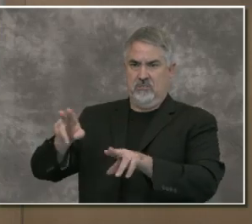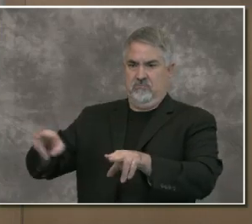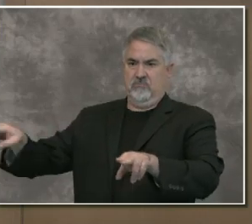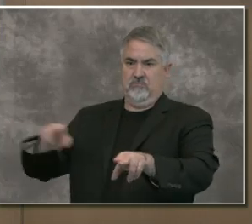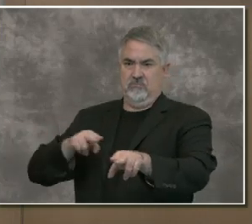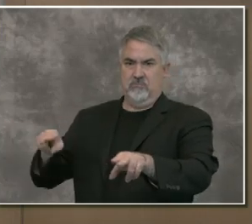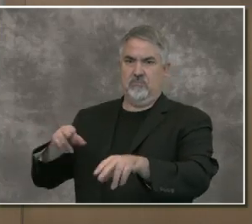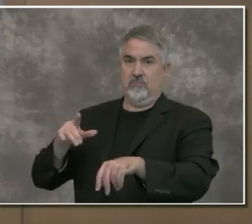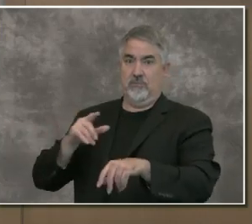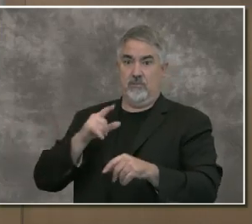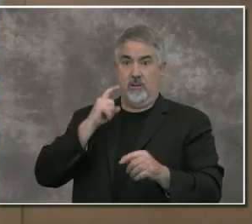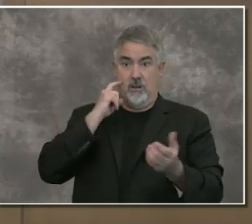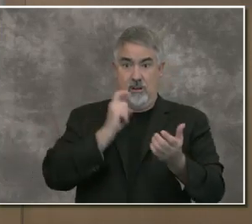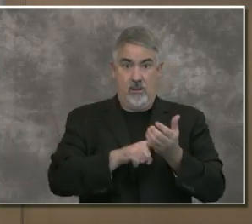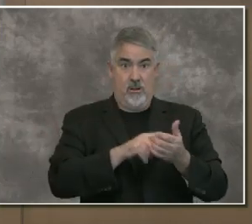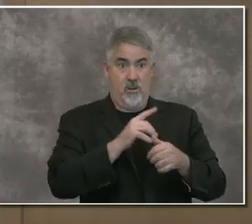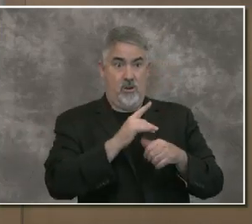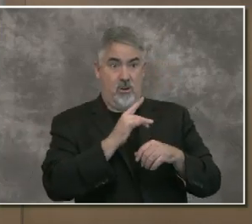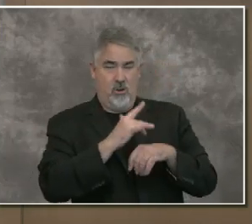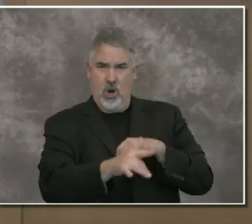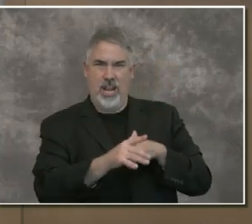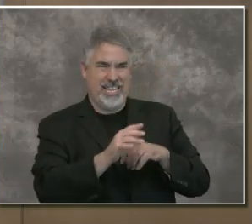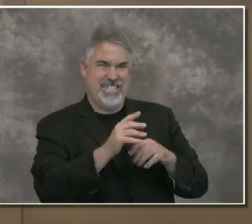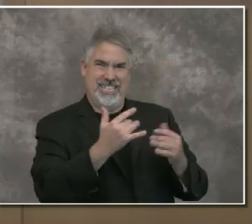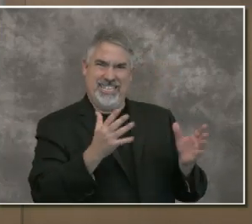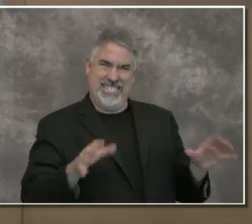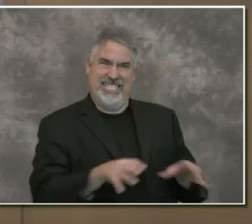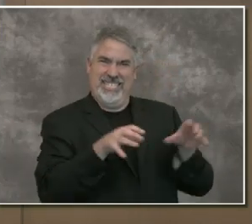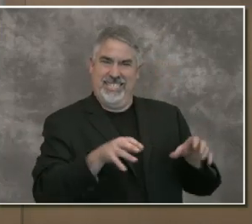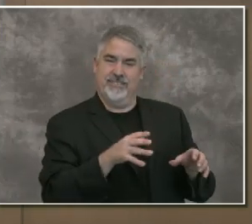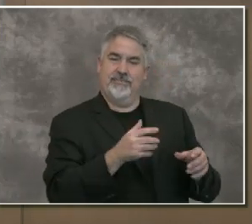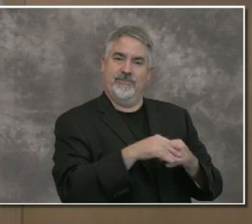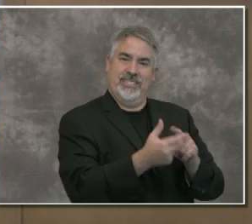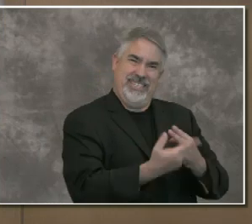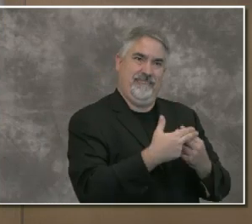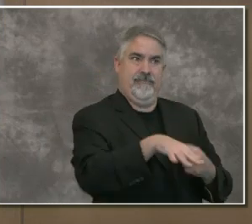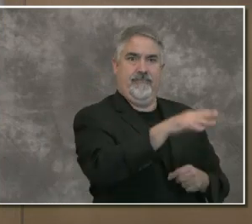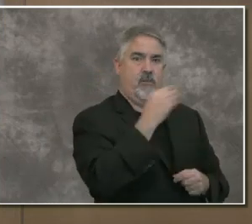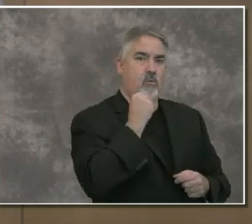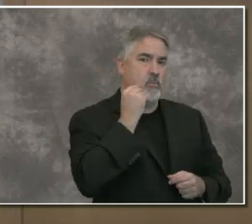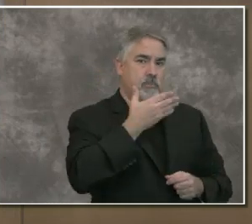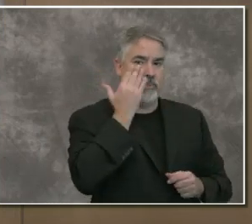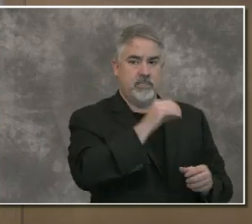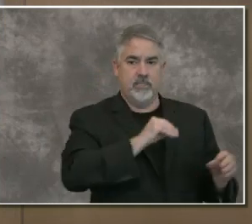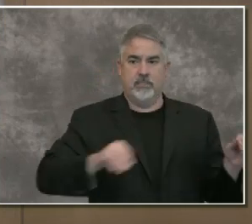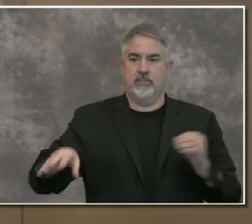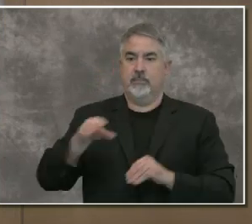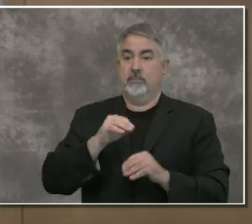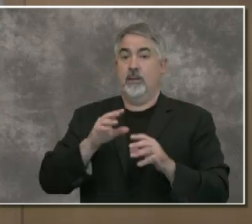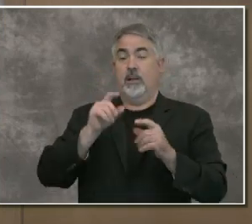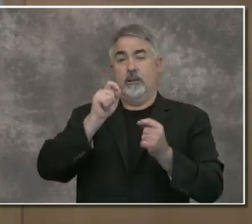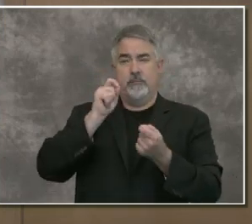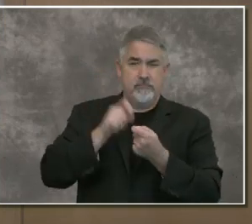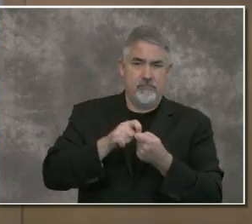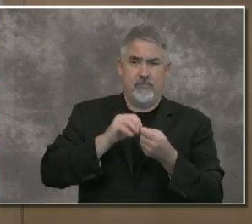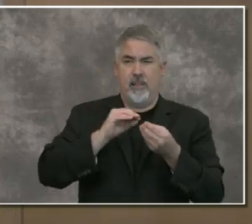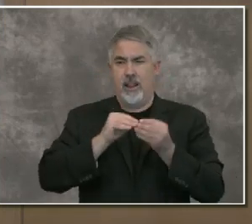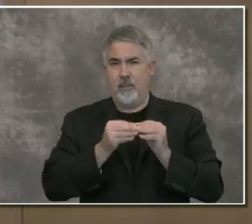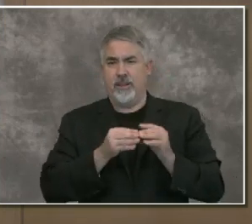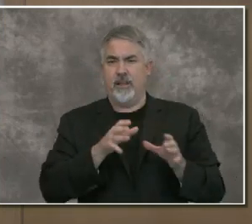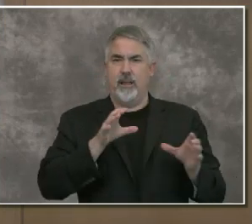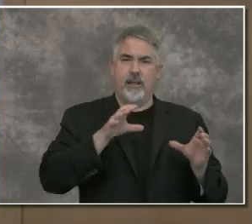may have symptoms and to make sure we get them into treating, but we don't track the total number of tests by that breakdown. We